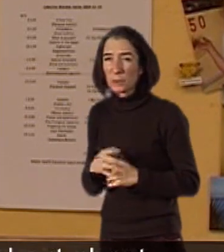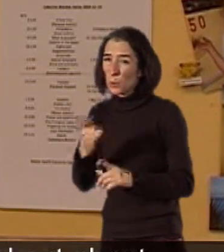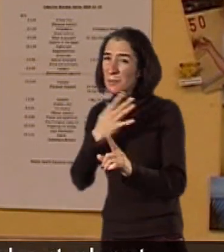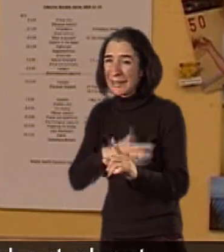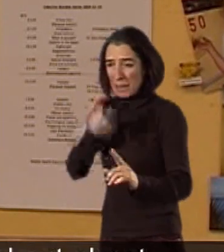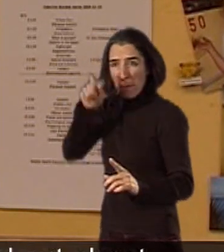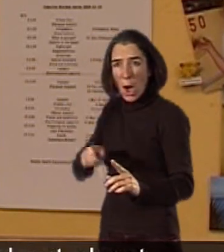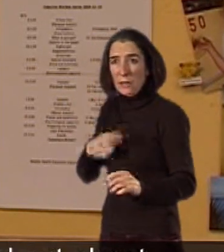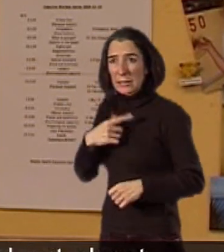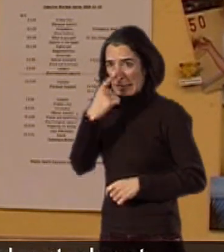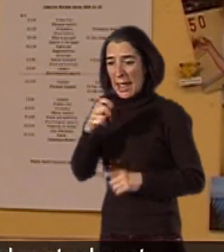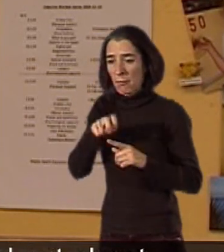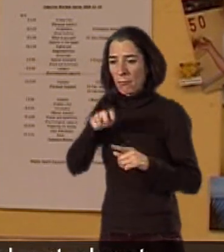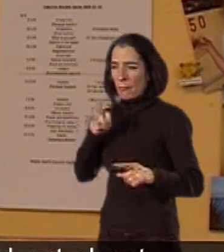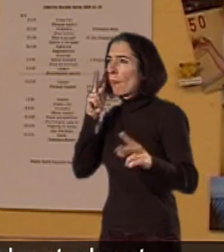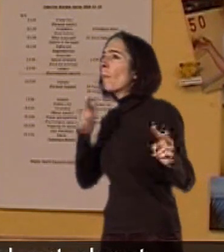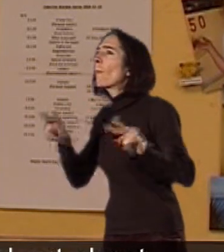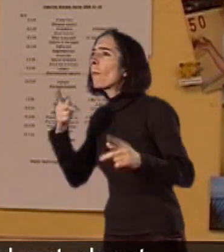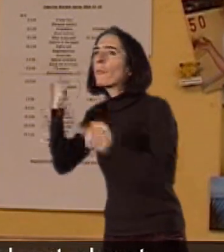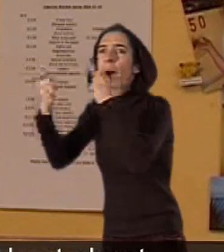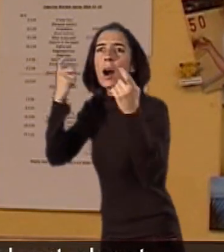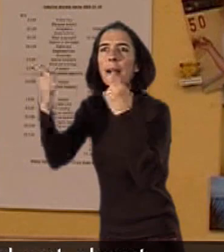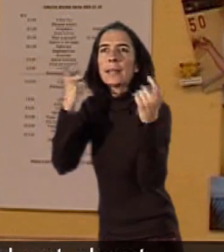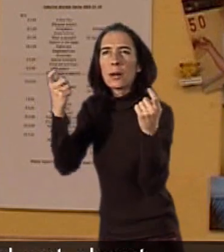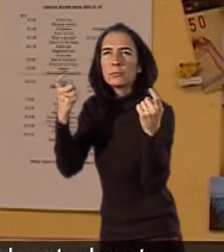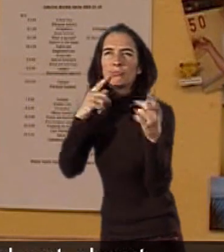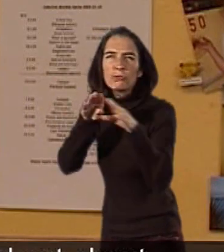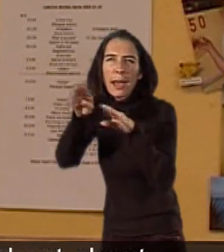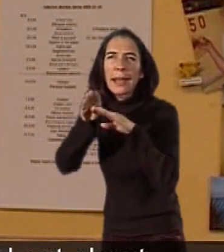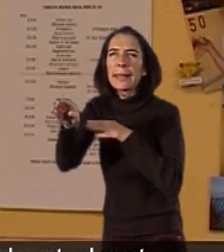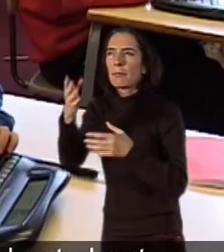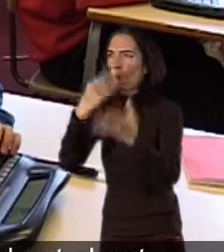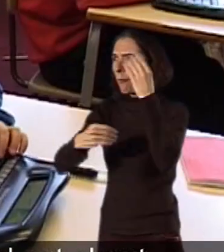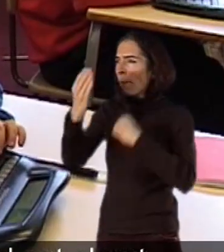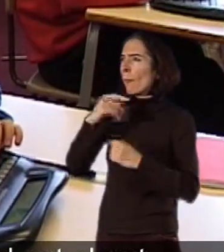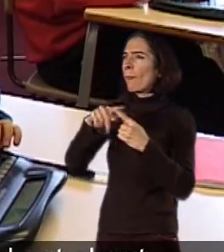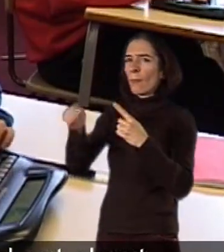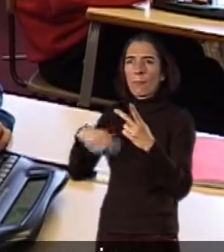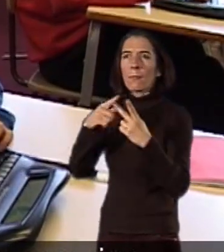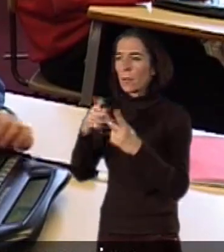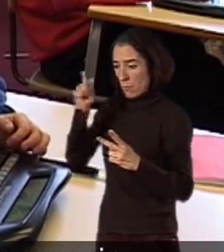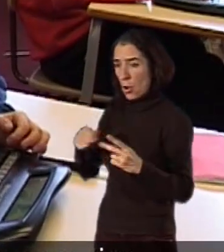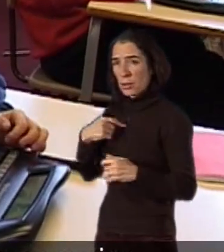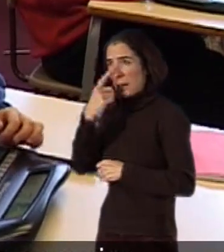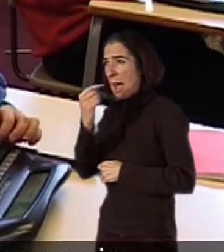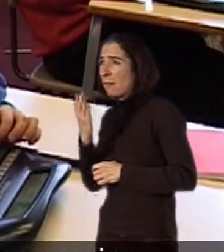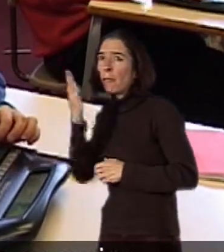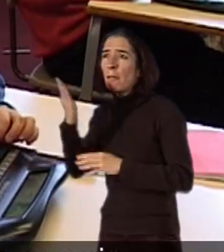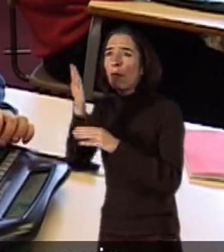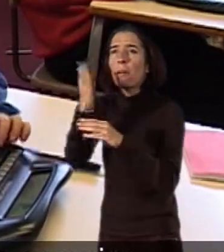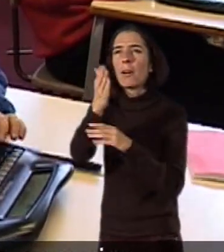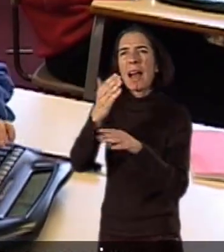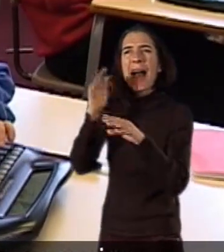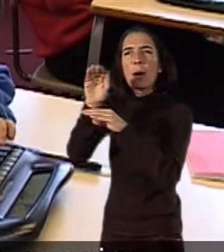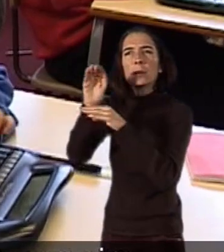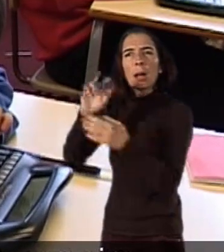need somebody who can go out and find out about training at the very least, and somebody who can actually work